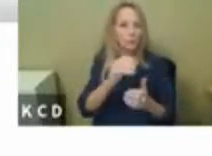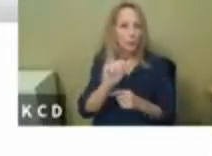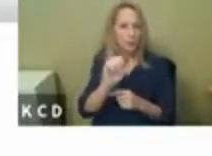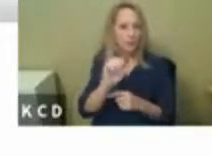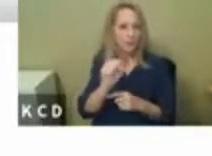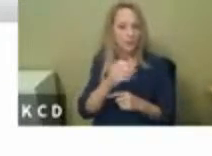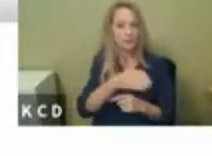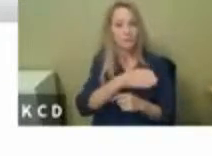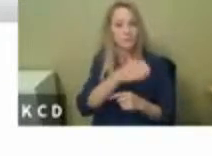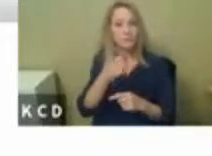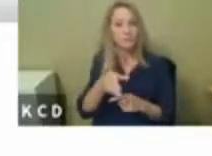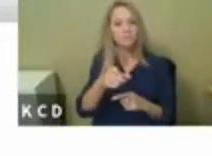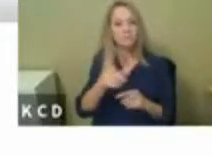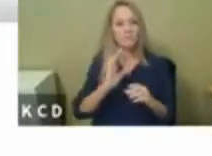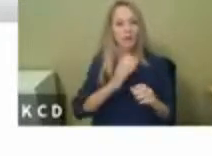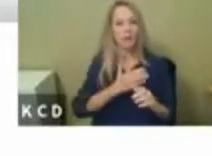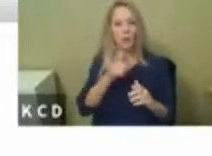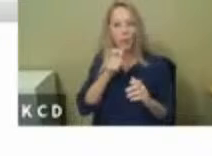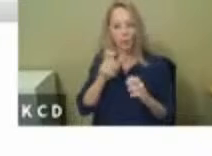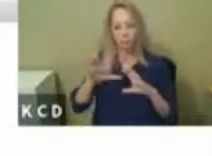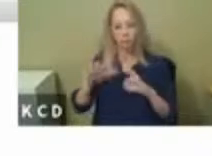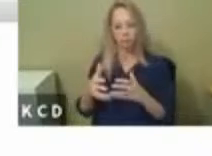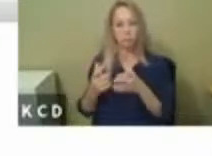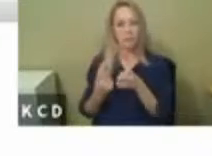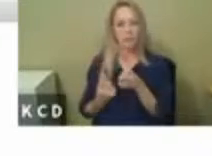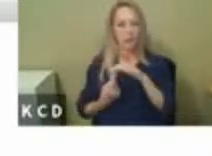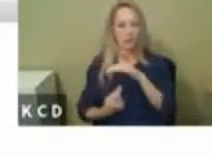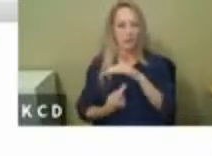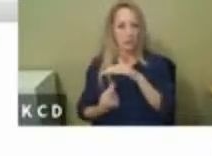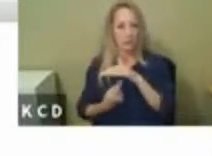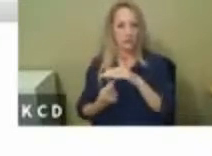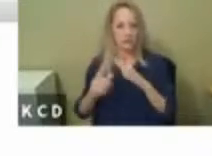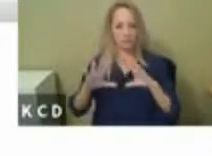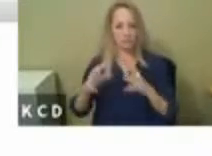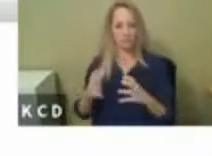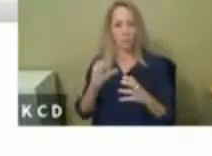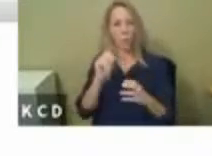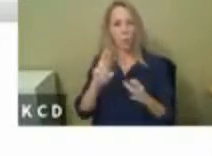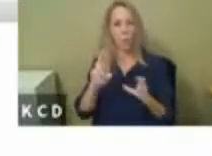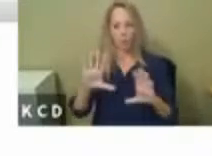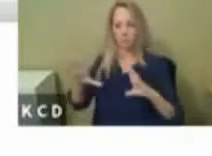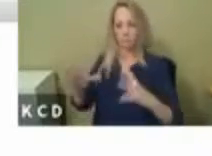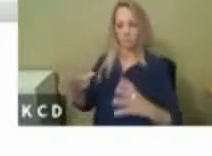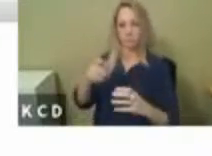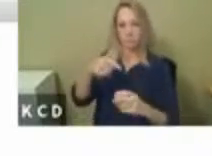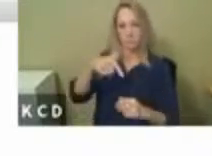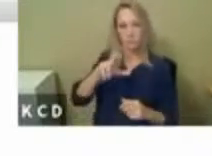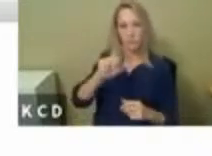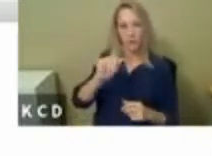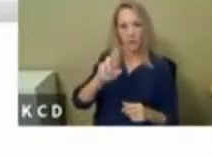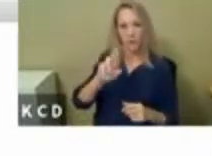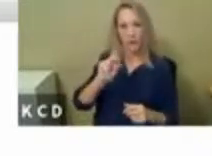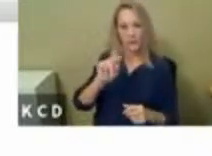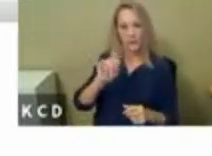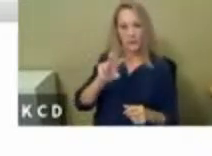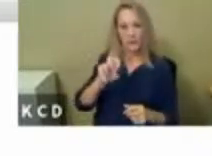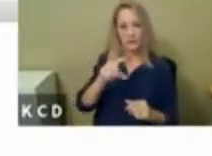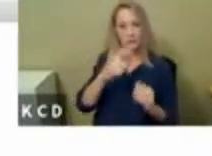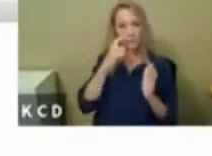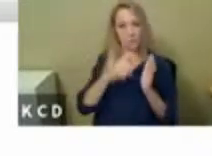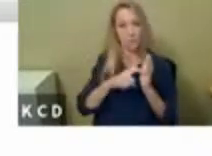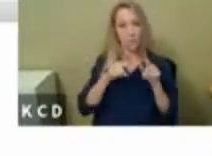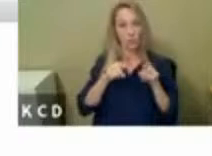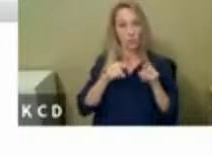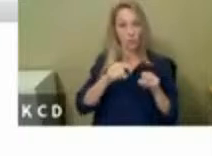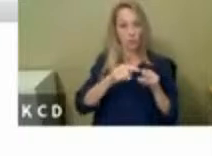our isolation and quarantine numbers. What you see during that peak is we had a lot of pressure on